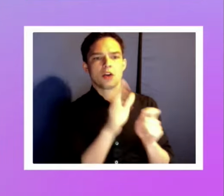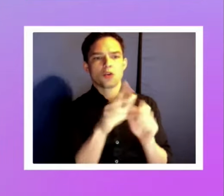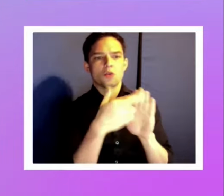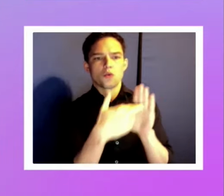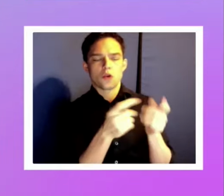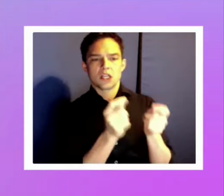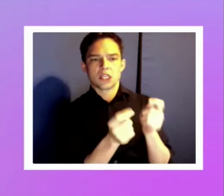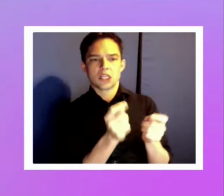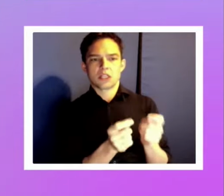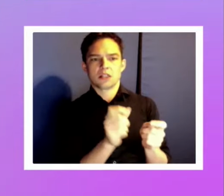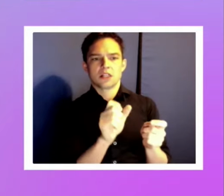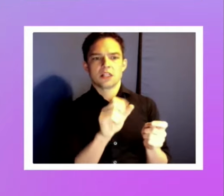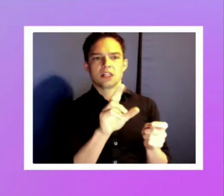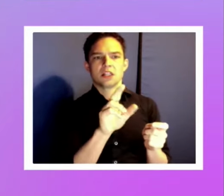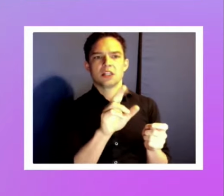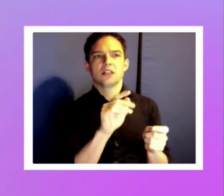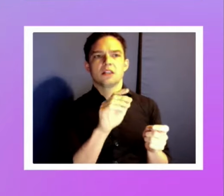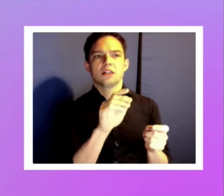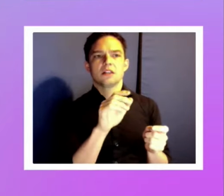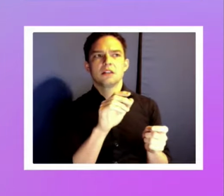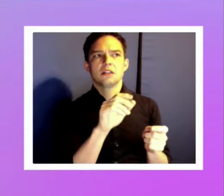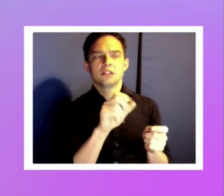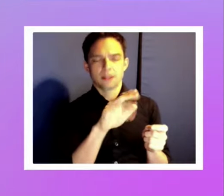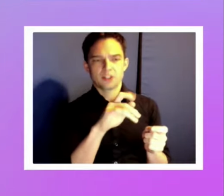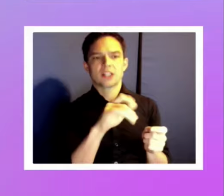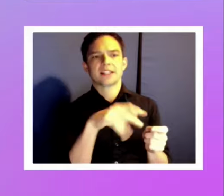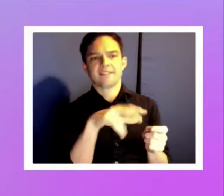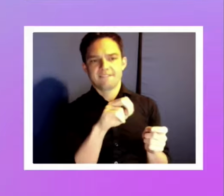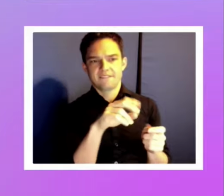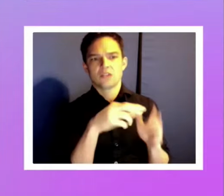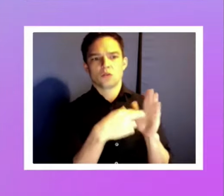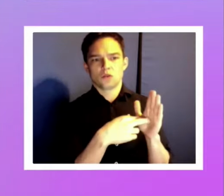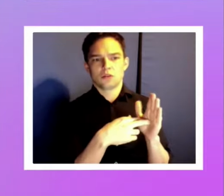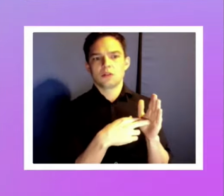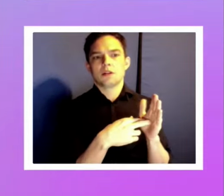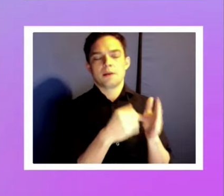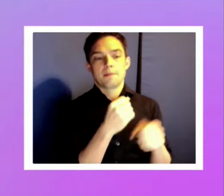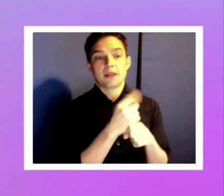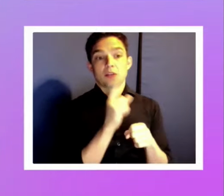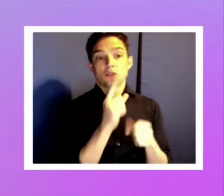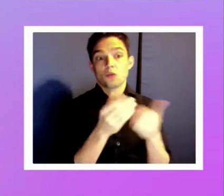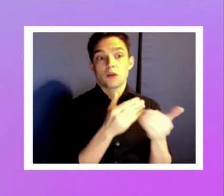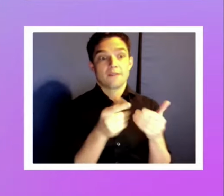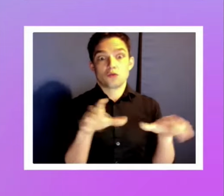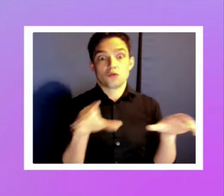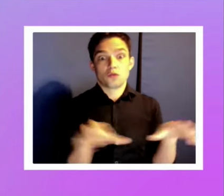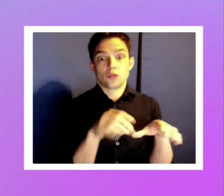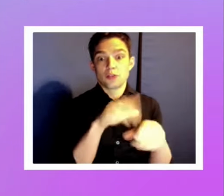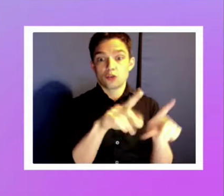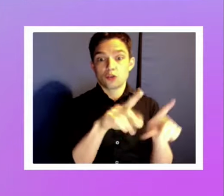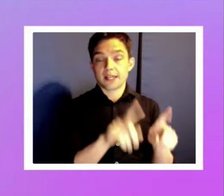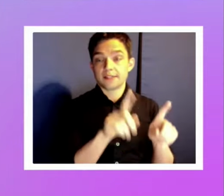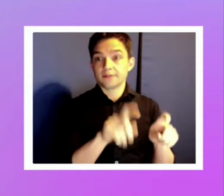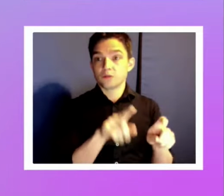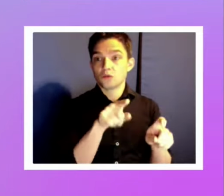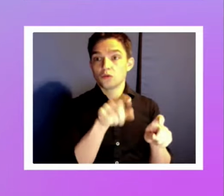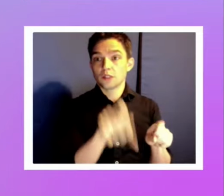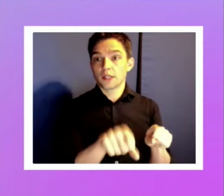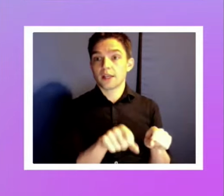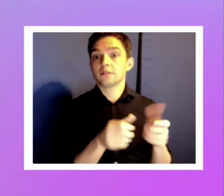objective. It makes sure that whatever you're doing in your tests, you can